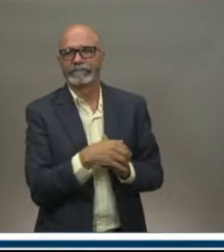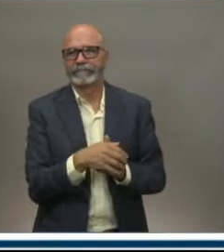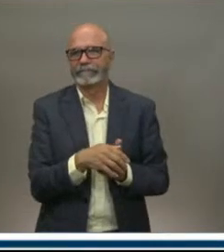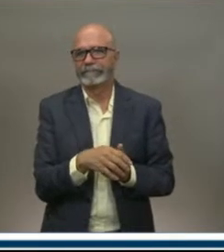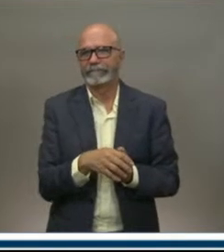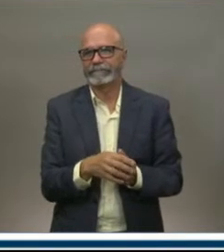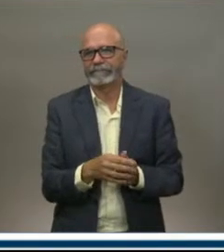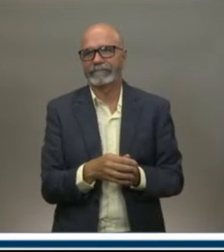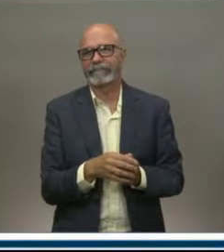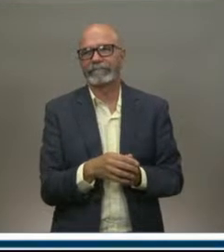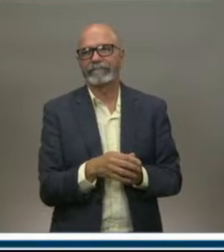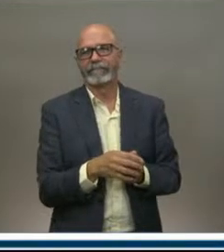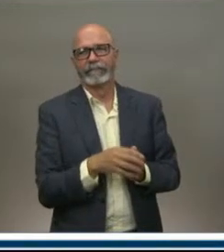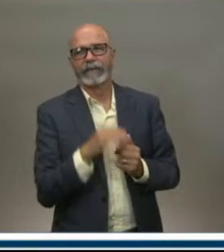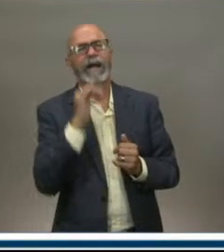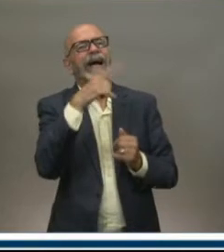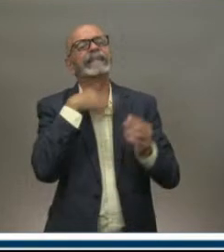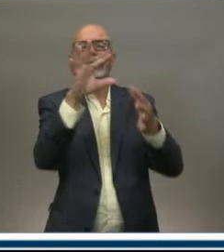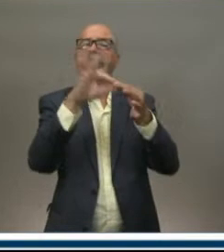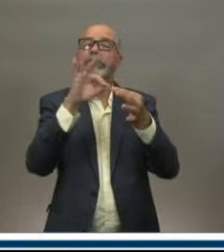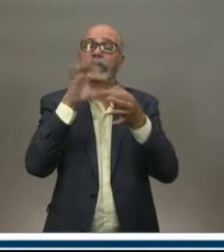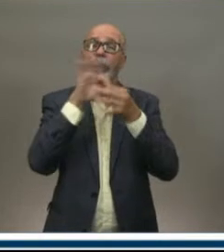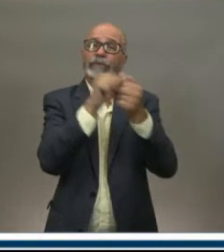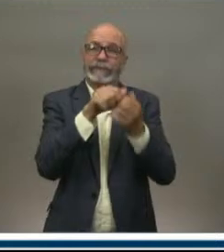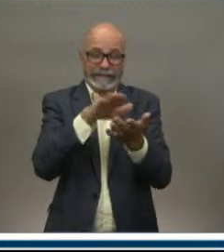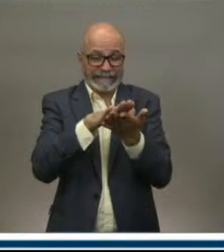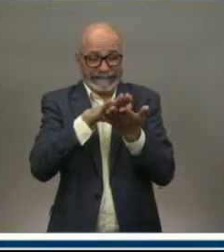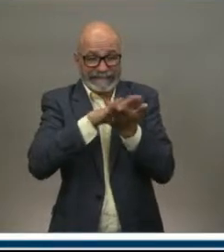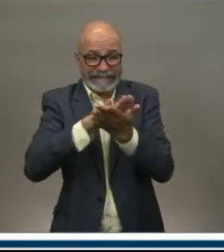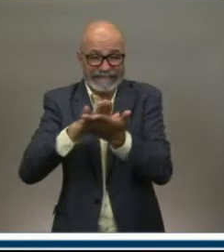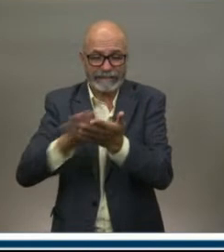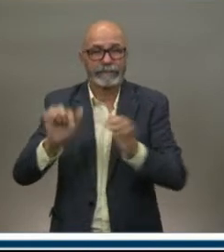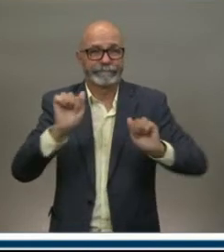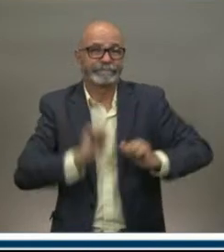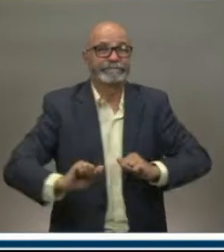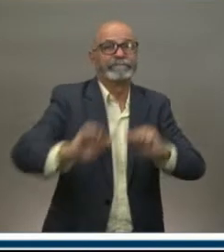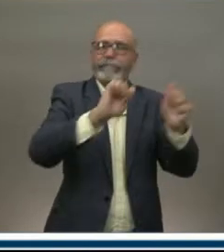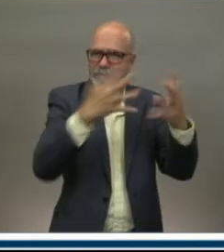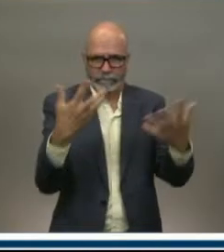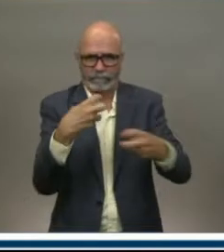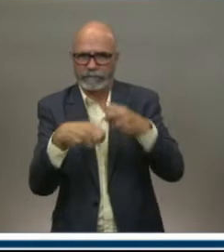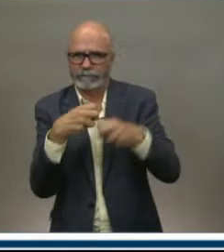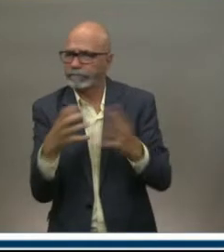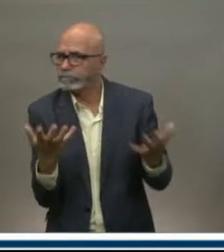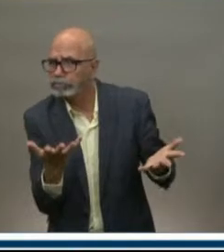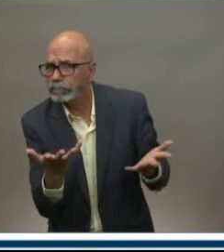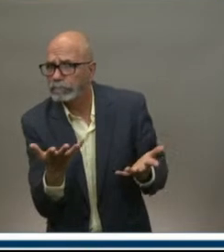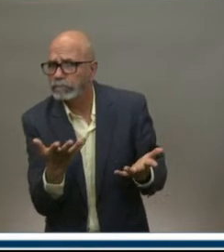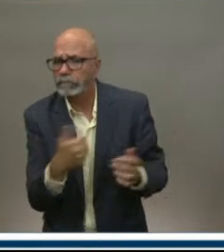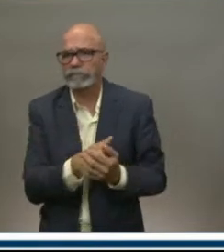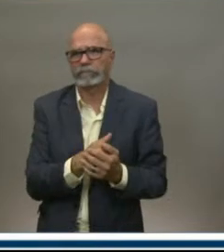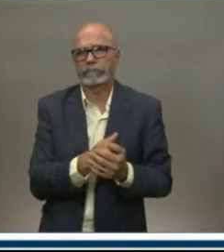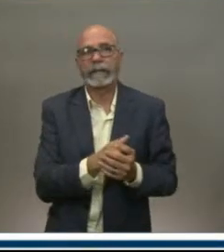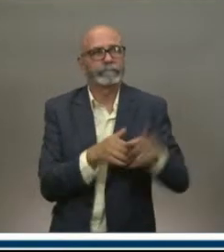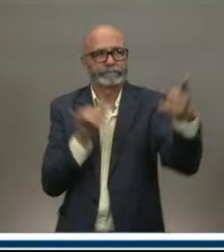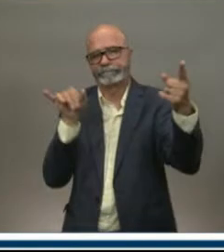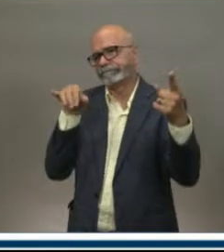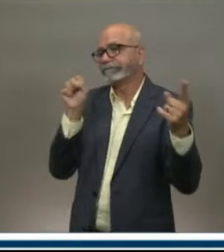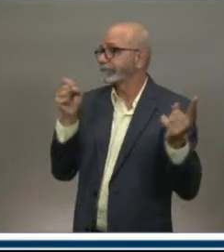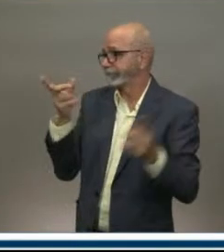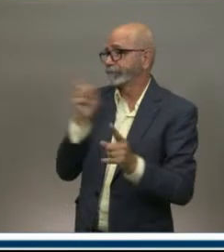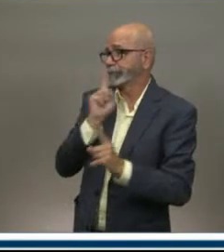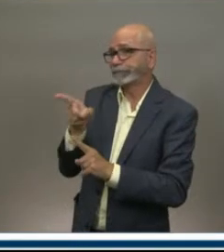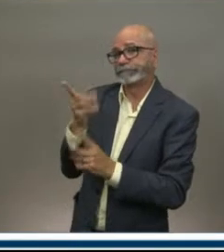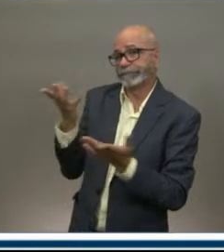that cleaning was an issue at Northwood, and now we know it was? Yeah, when within